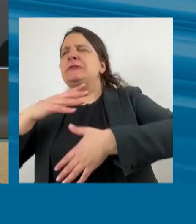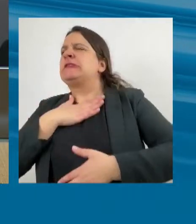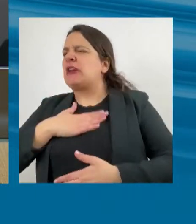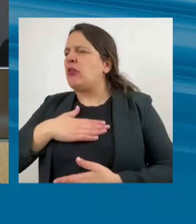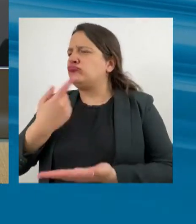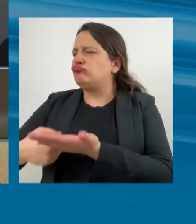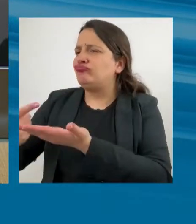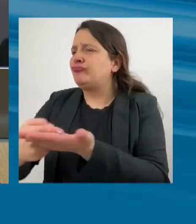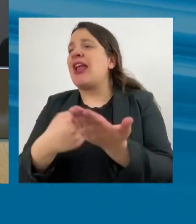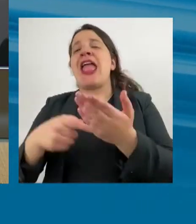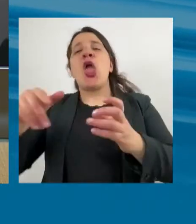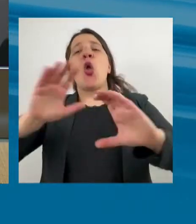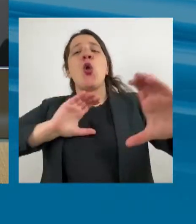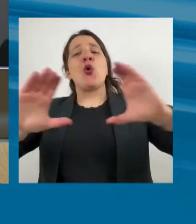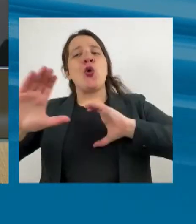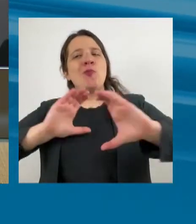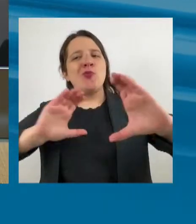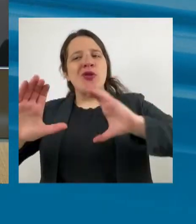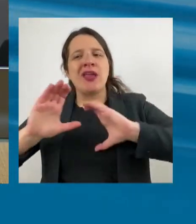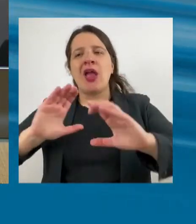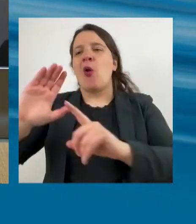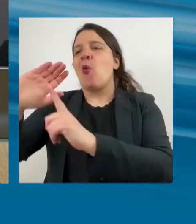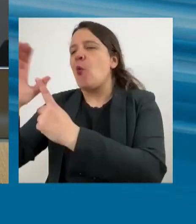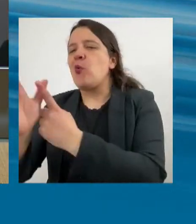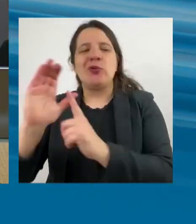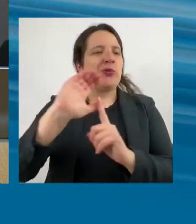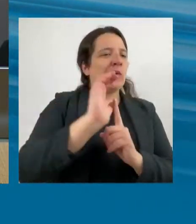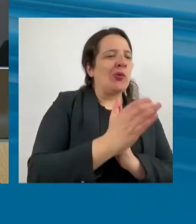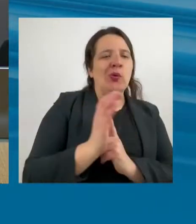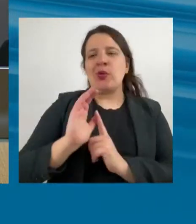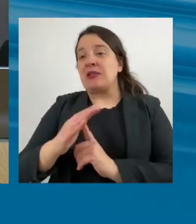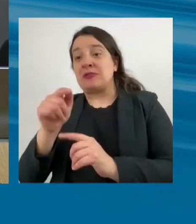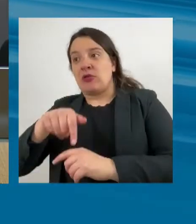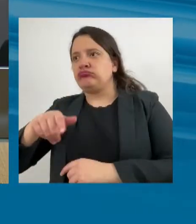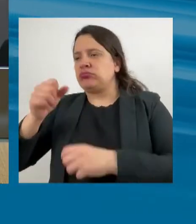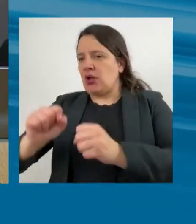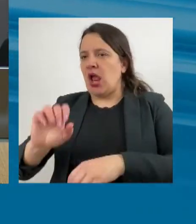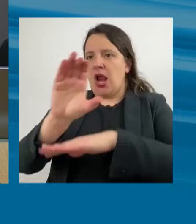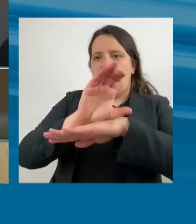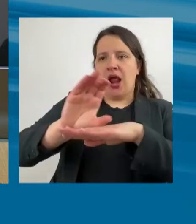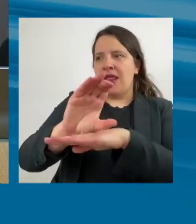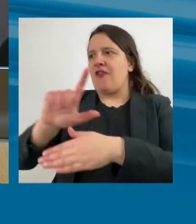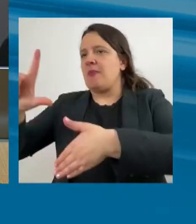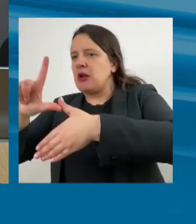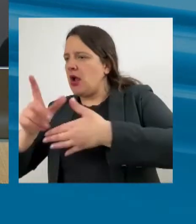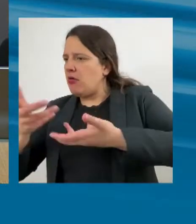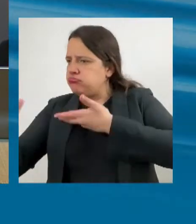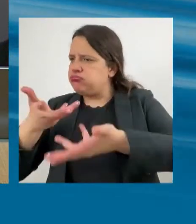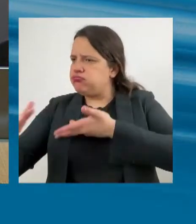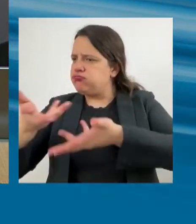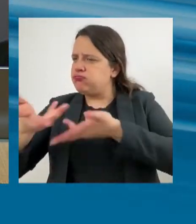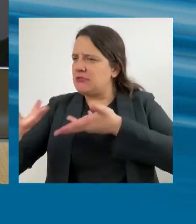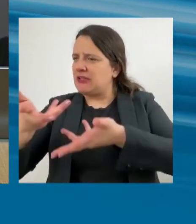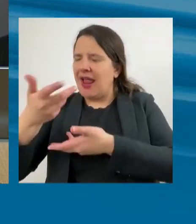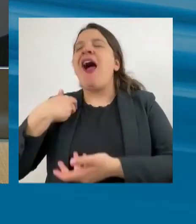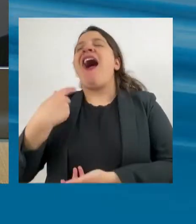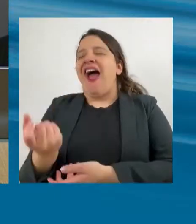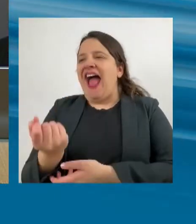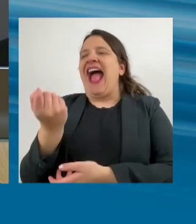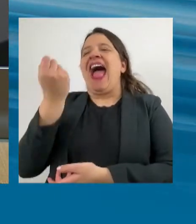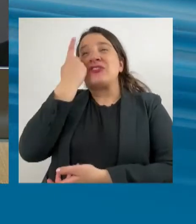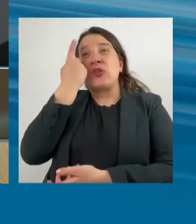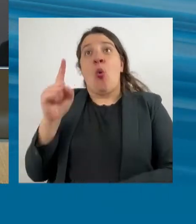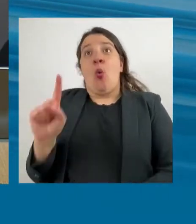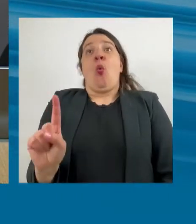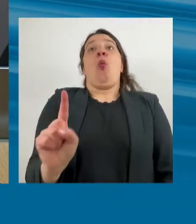we have these conversations, that at the end of the day, there's not only one agenda, not the multilateral agenda. We